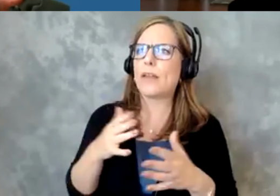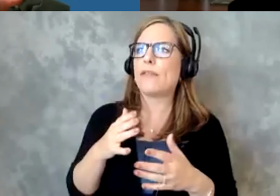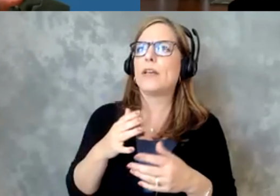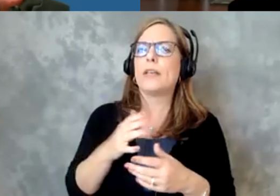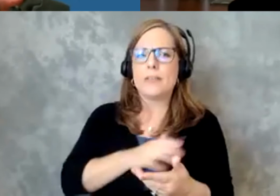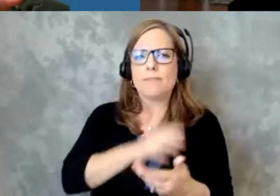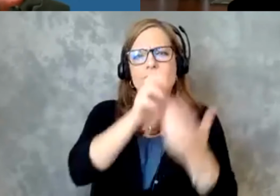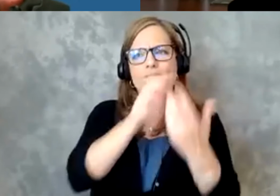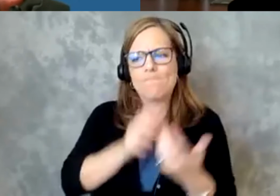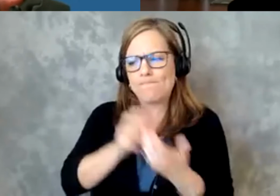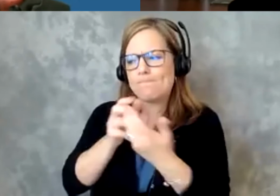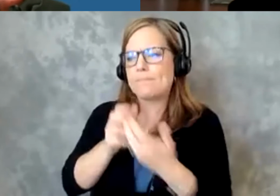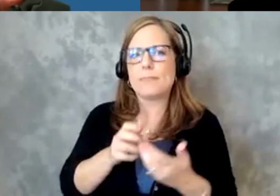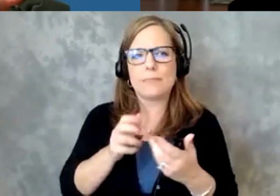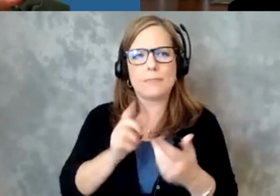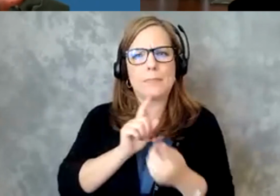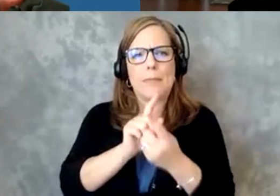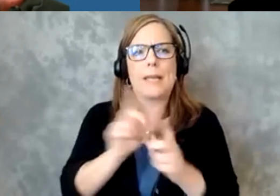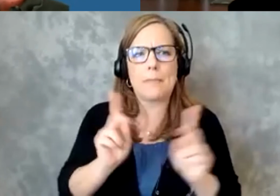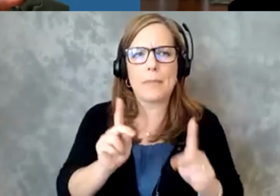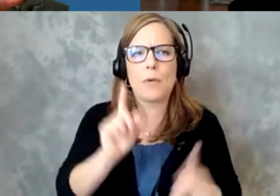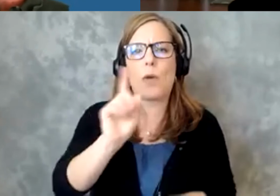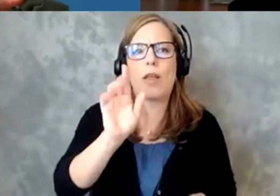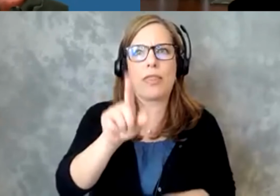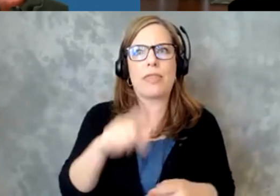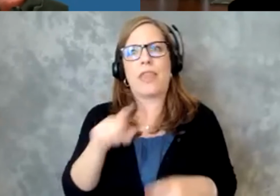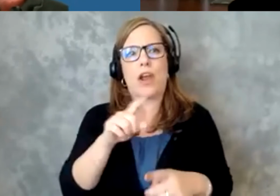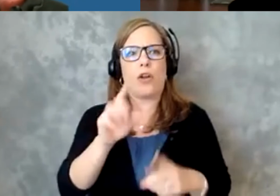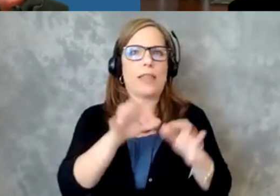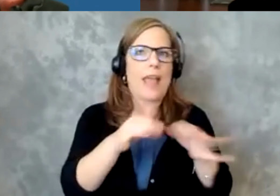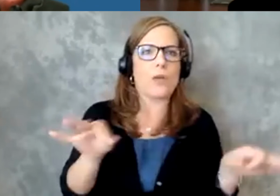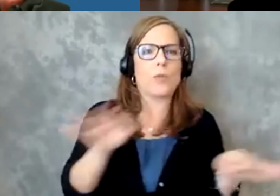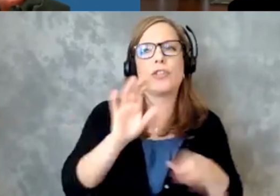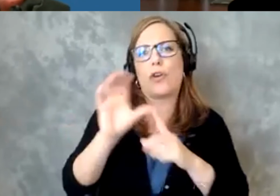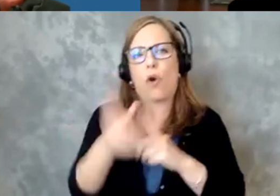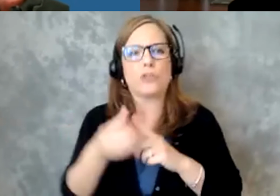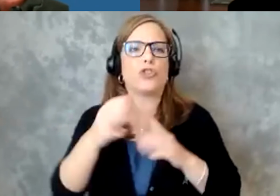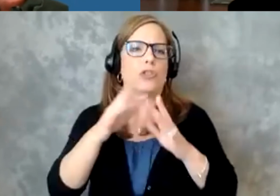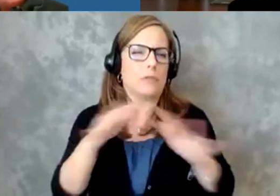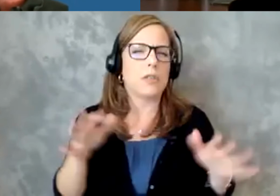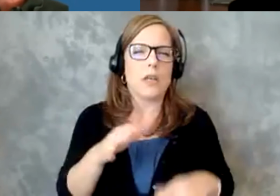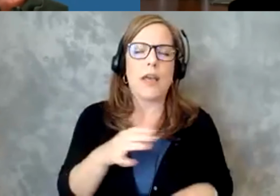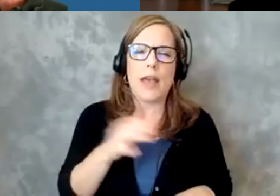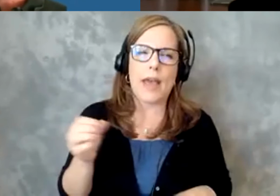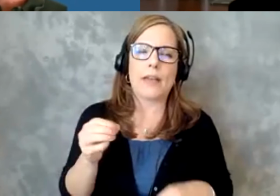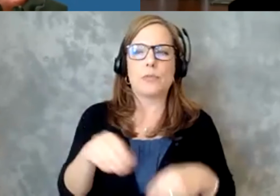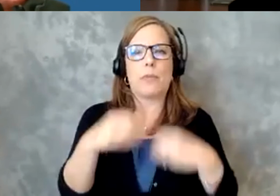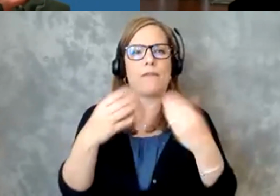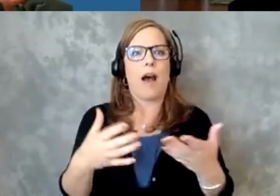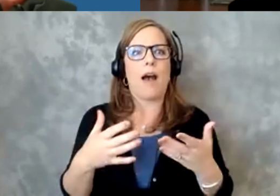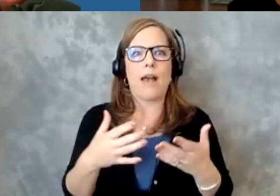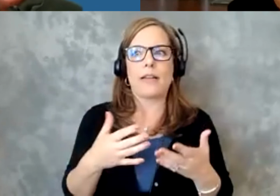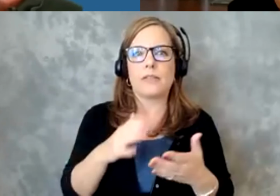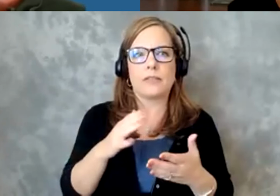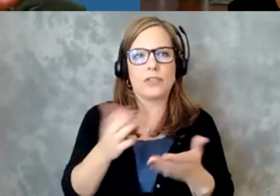their language, and making sure that happens. So what's your thought on sort of not just robust networks, but networks that actually reflect, the population